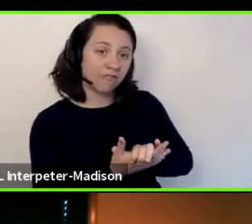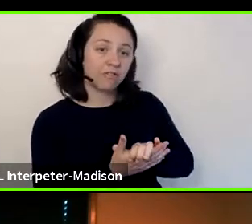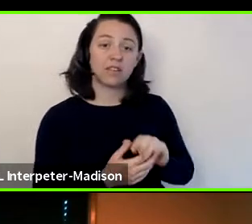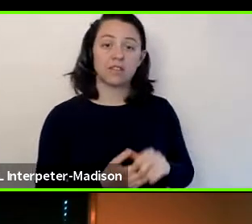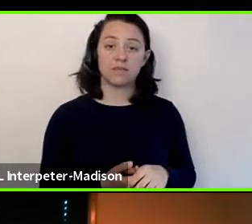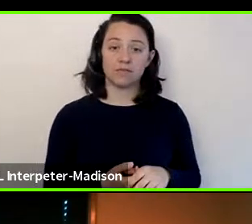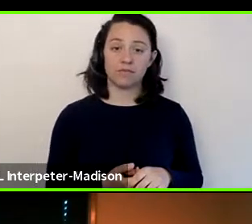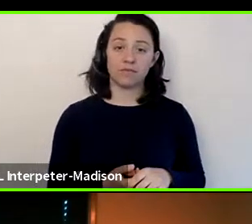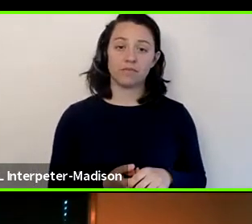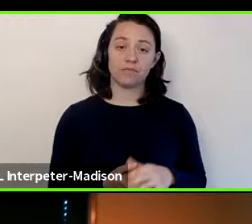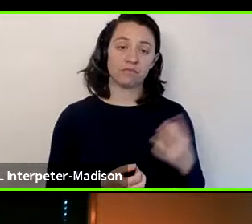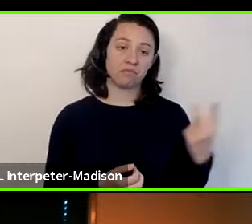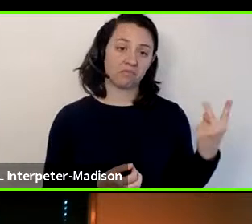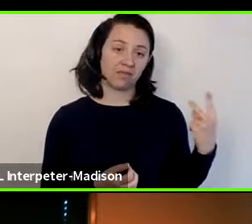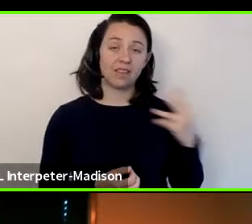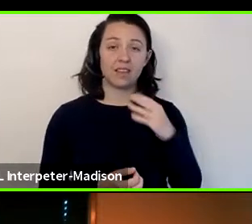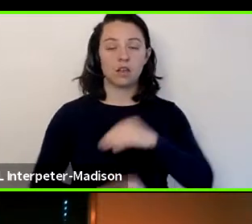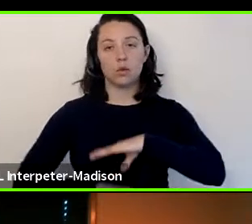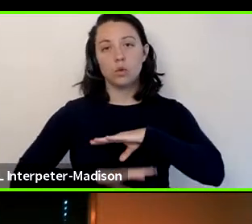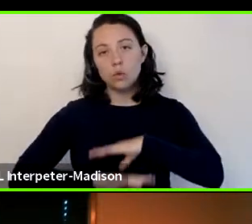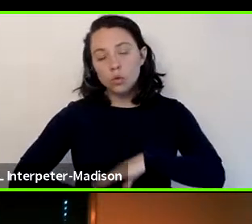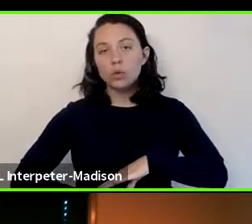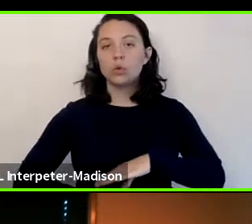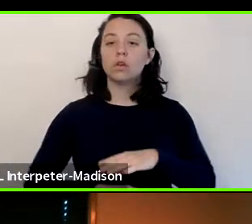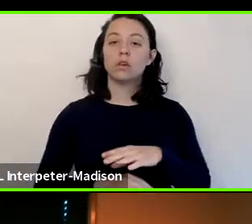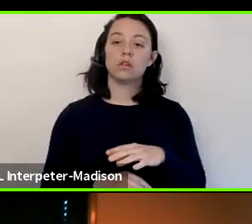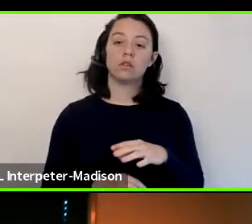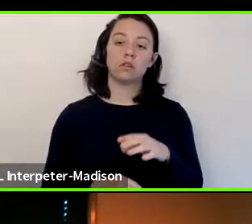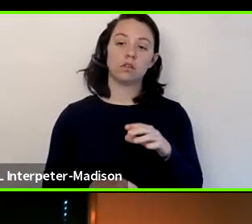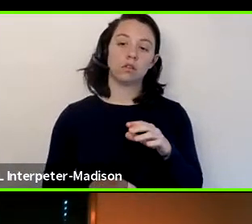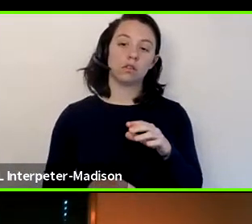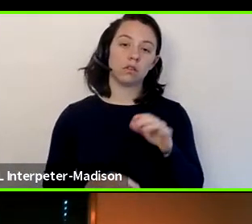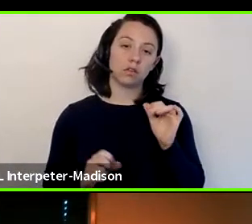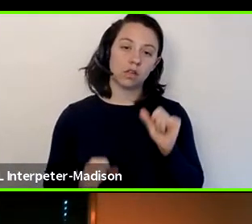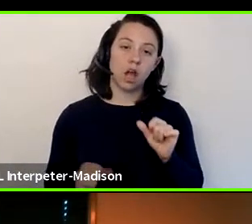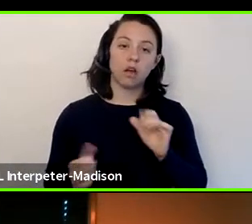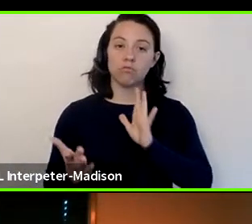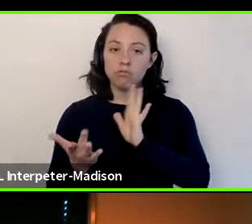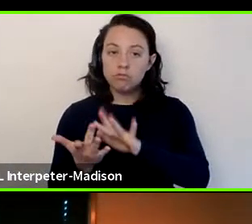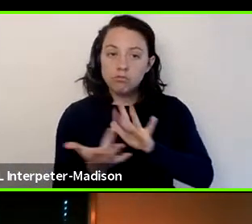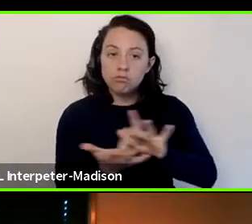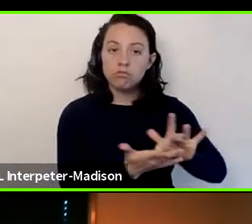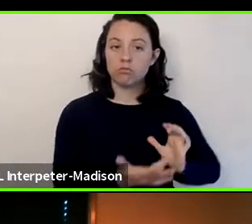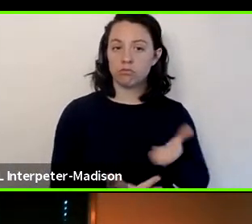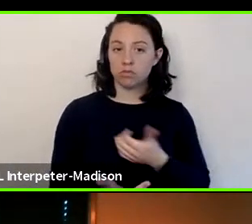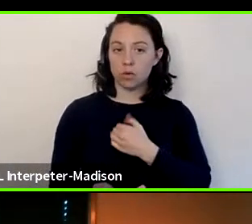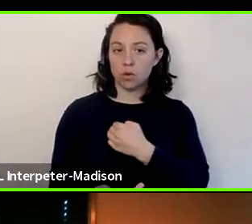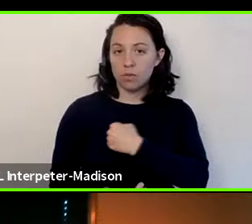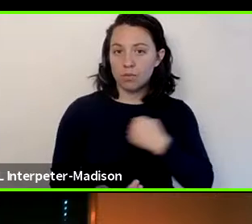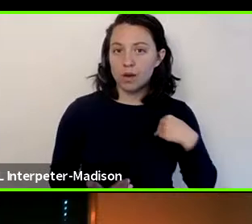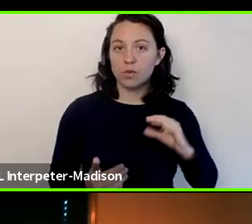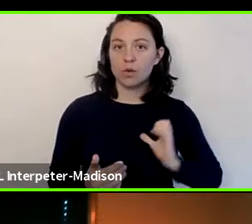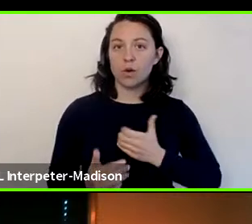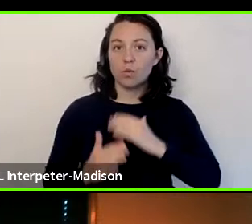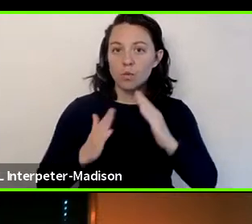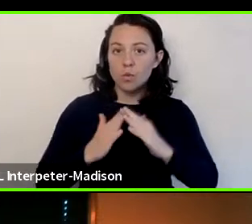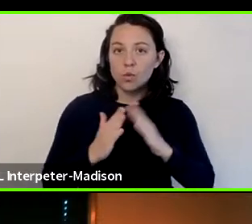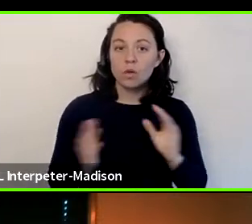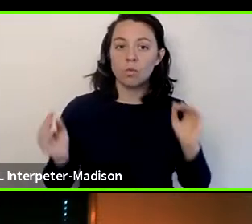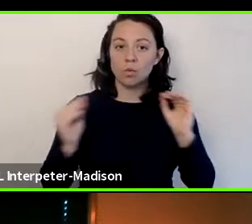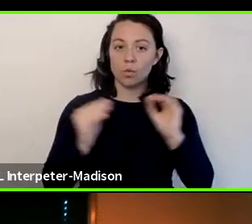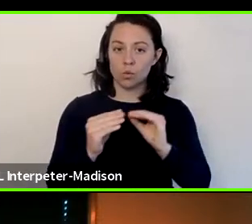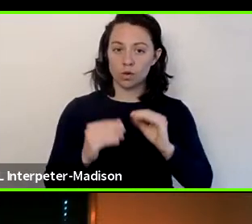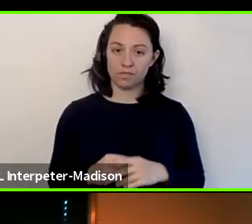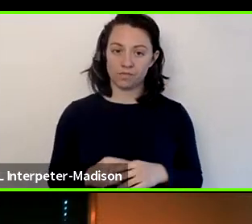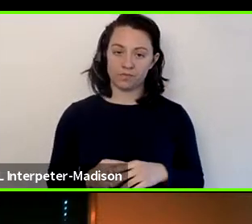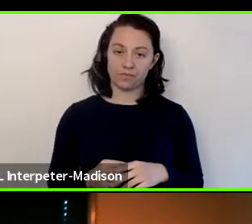of more relief to be in more touch with our members of our community when I do our